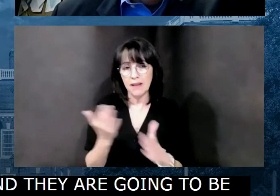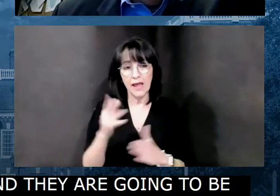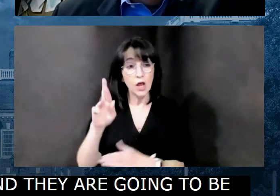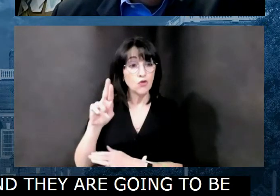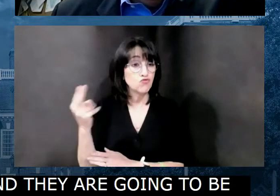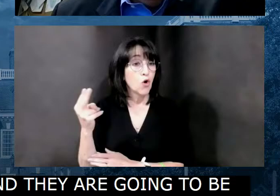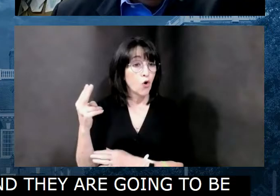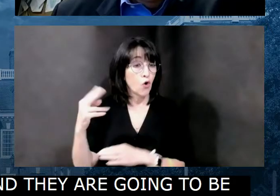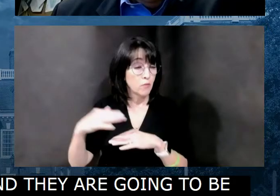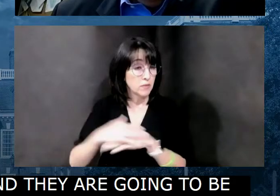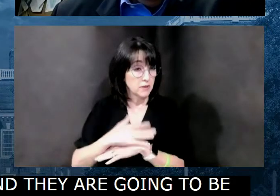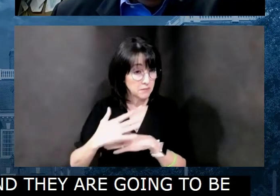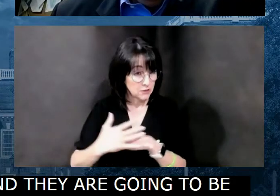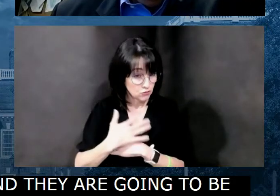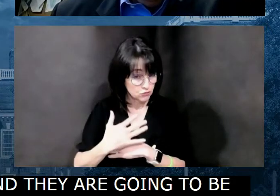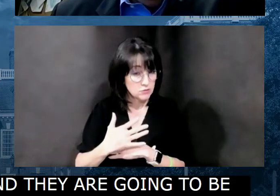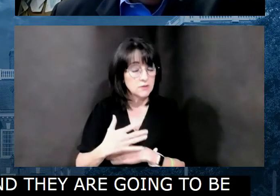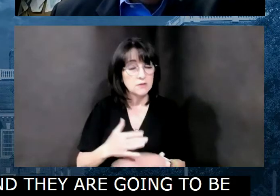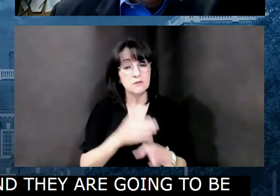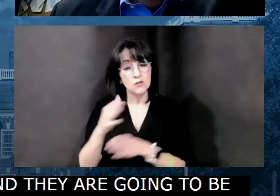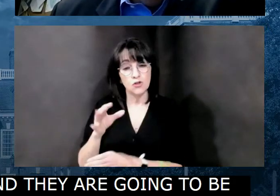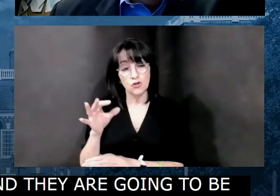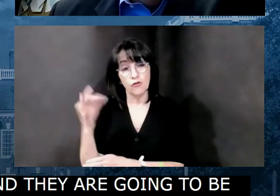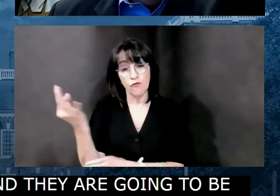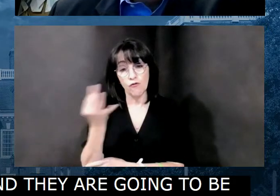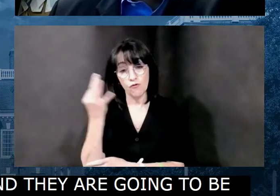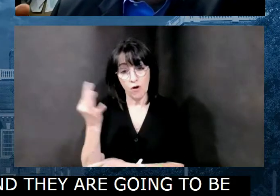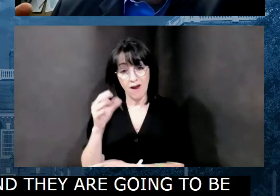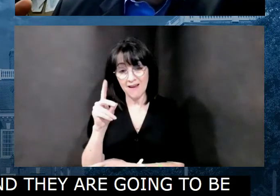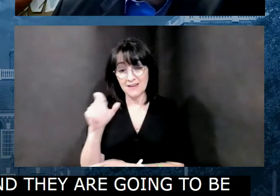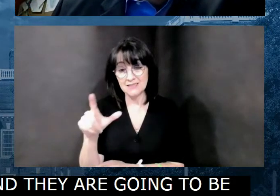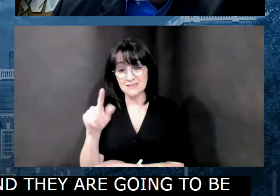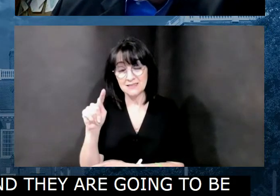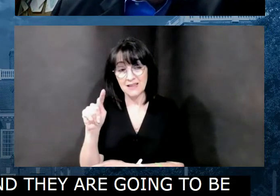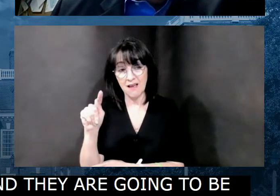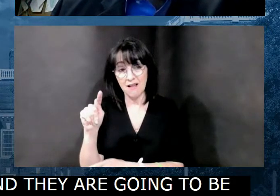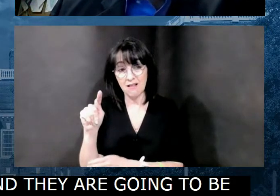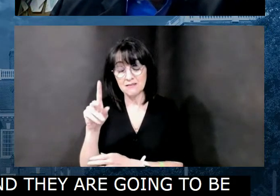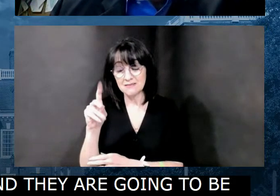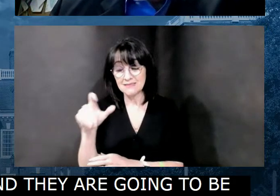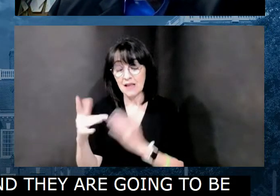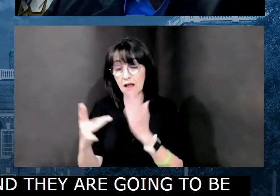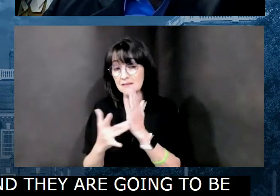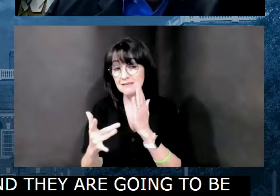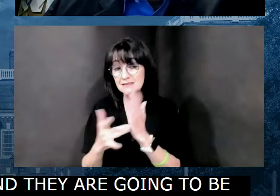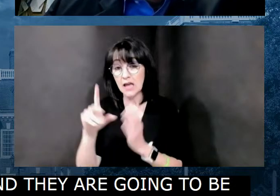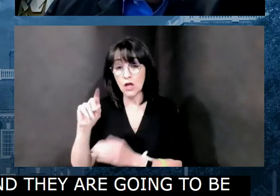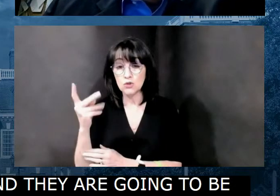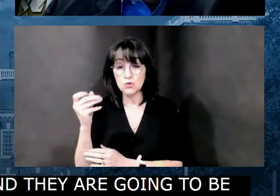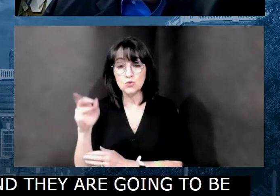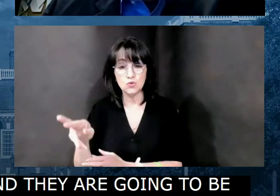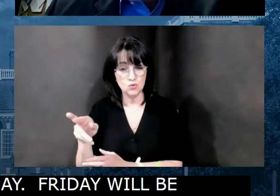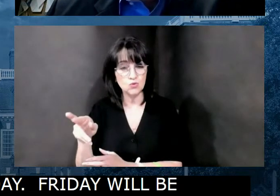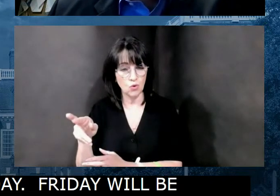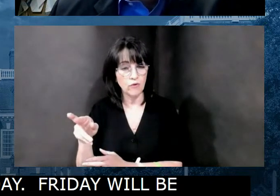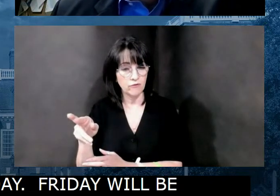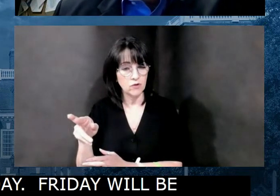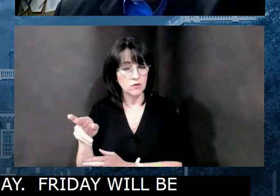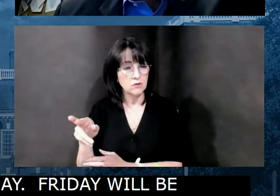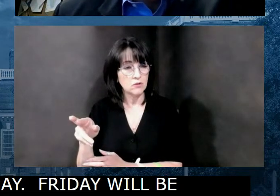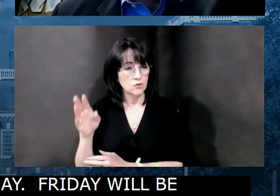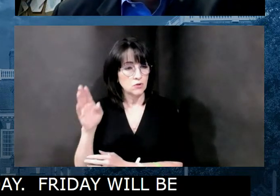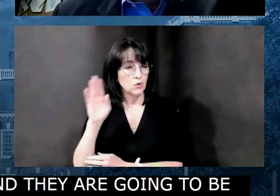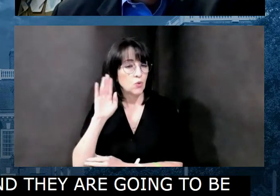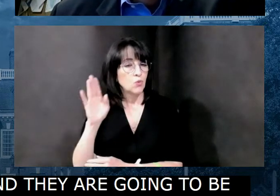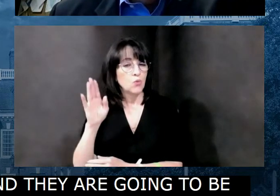will be Delaware Dell Tech Dover. That's to still have a presence there and also help people that need their second